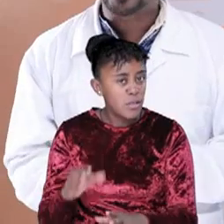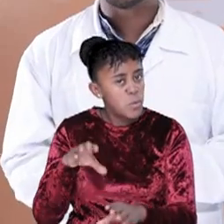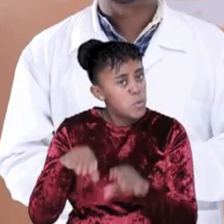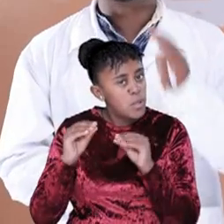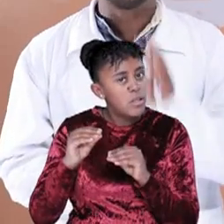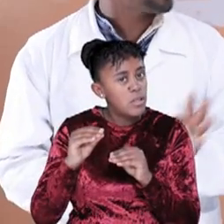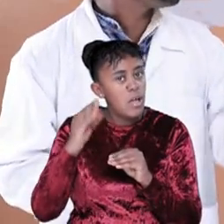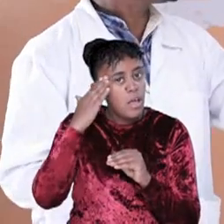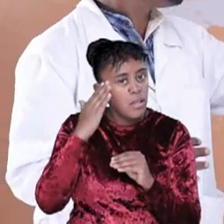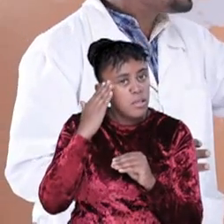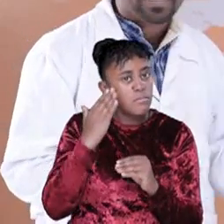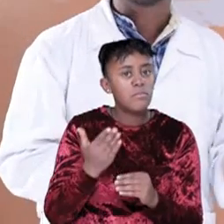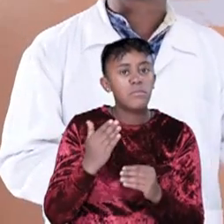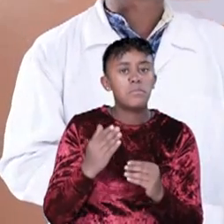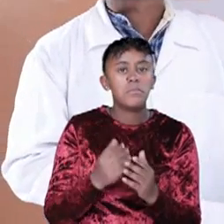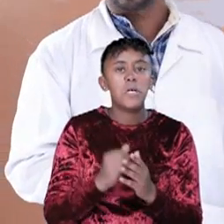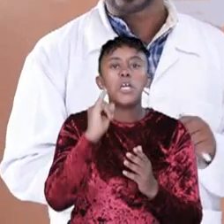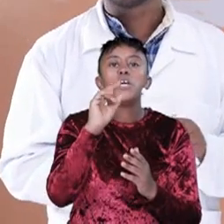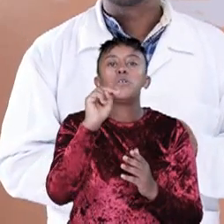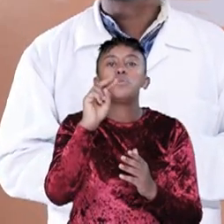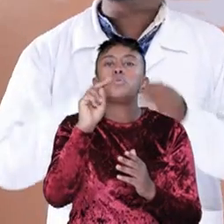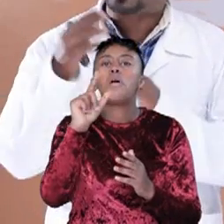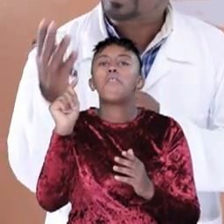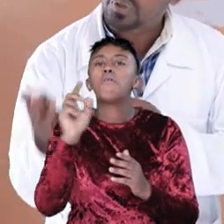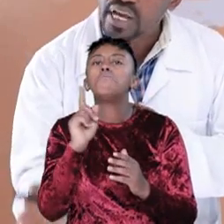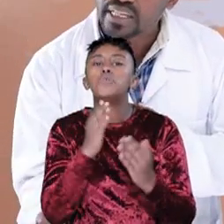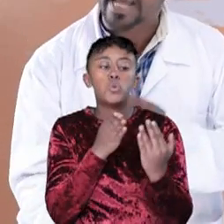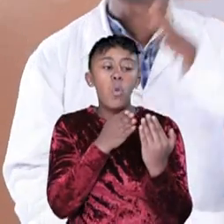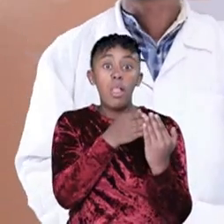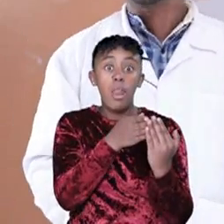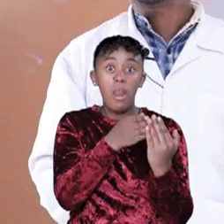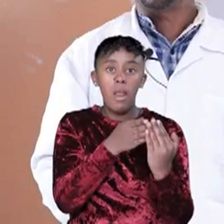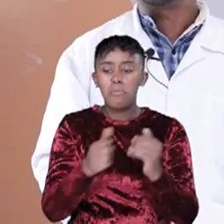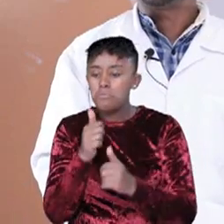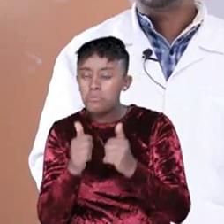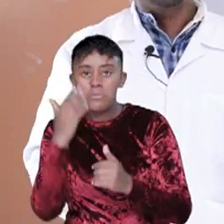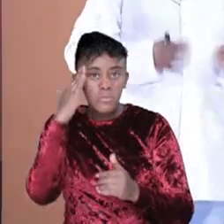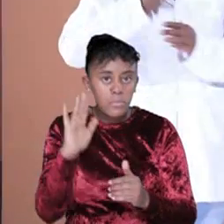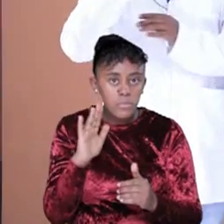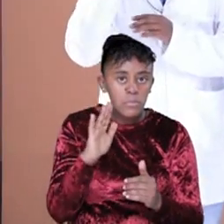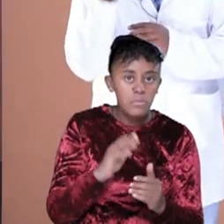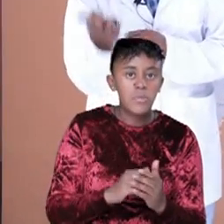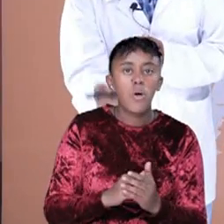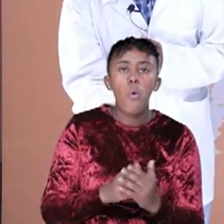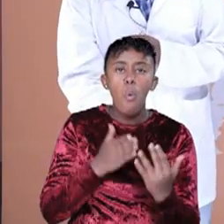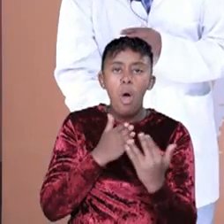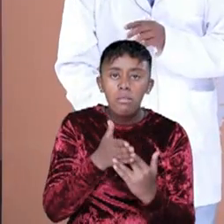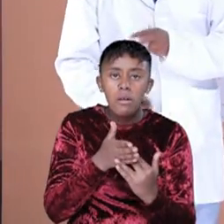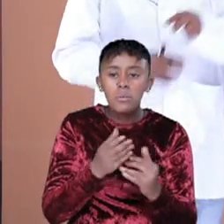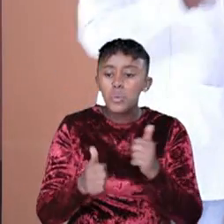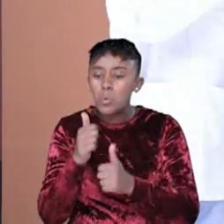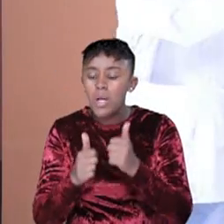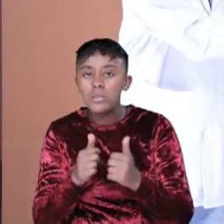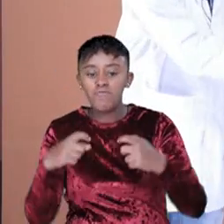I think you know about more detail about insulator, which one is insulator and which one is not. And also you know about